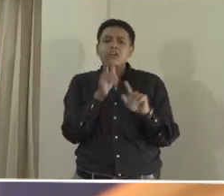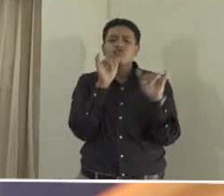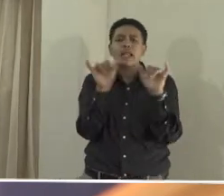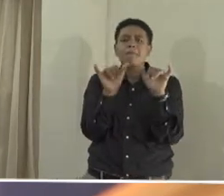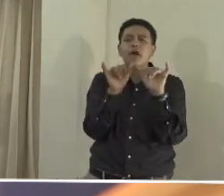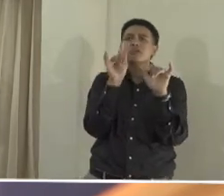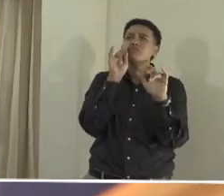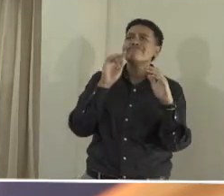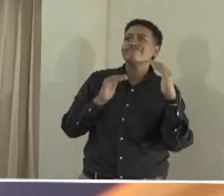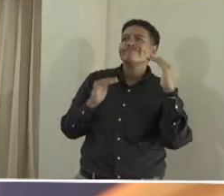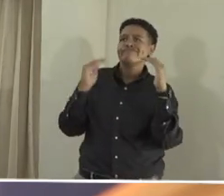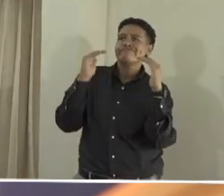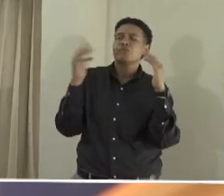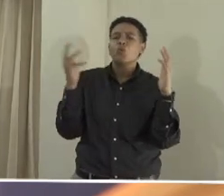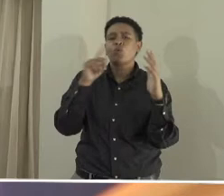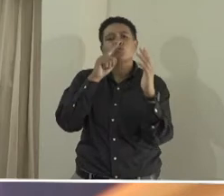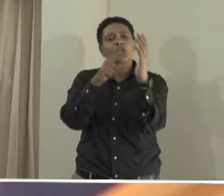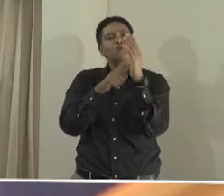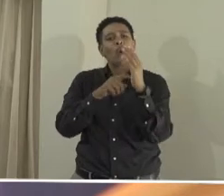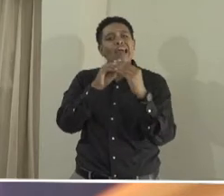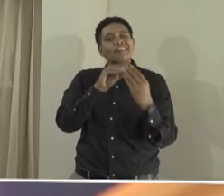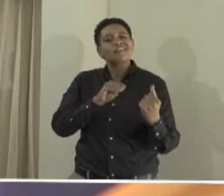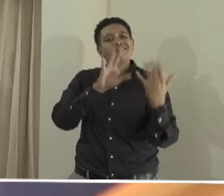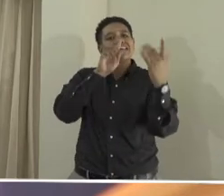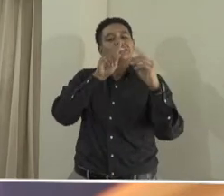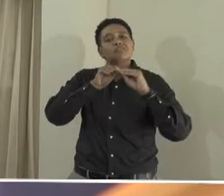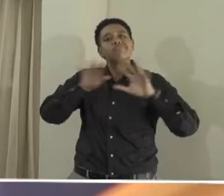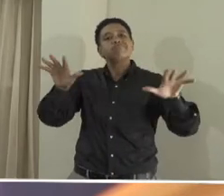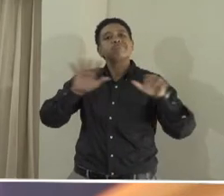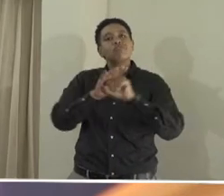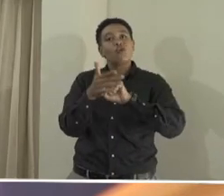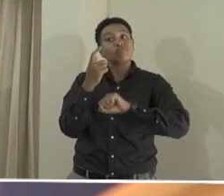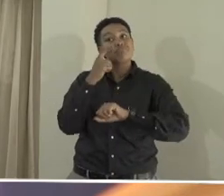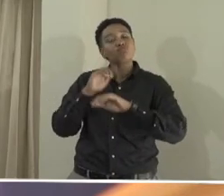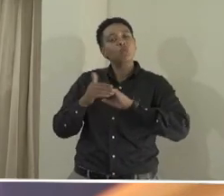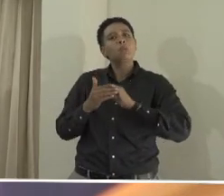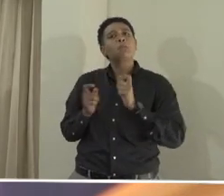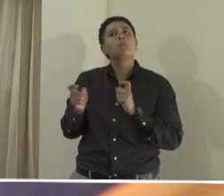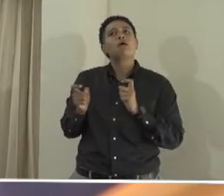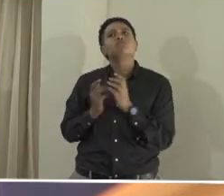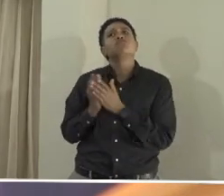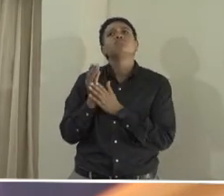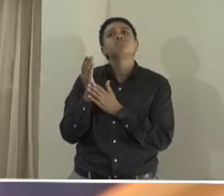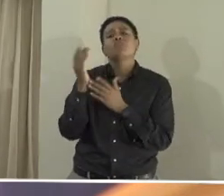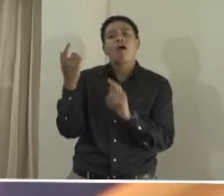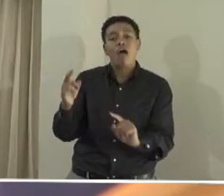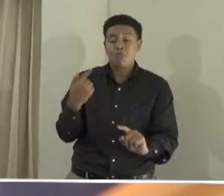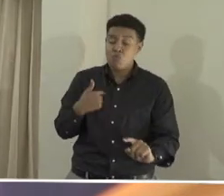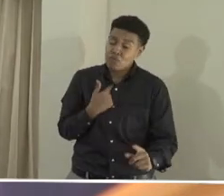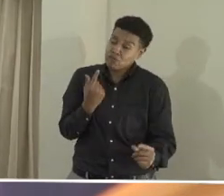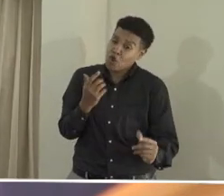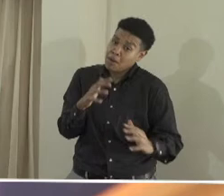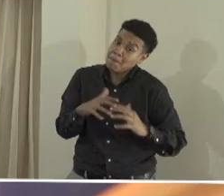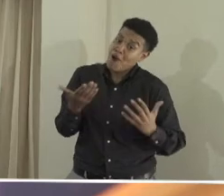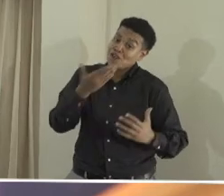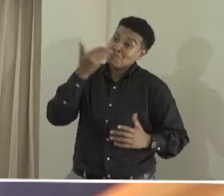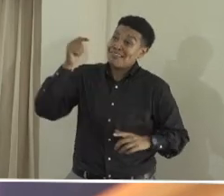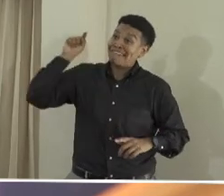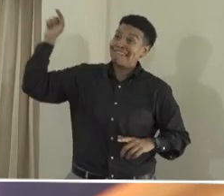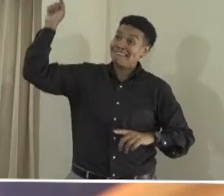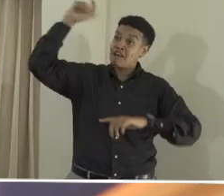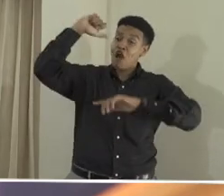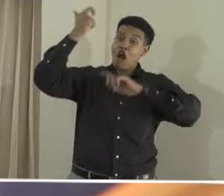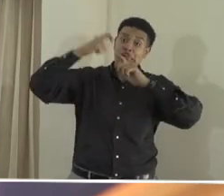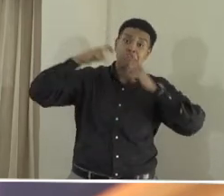up to what is required in the face of the pandemic. We have done much better than many of